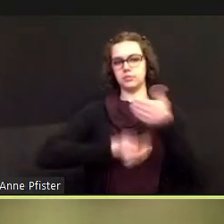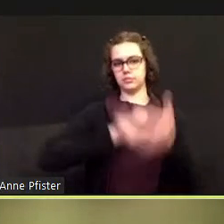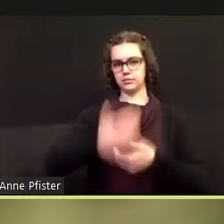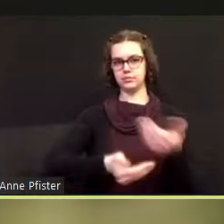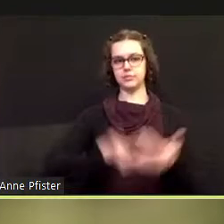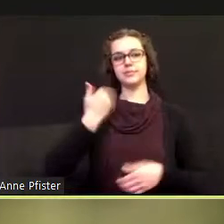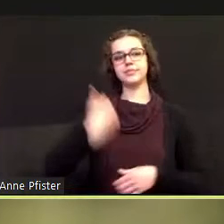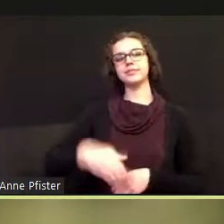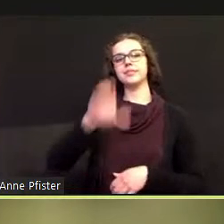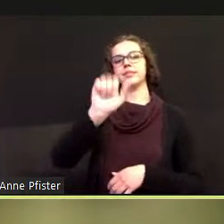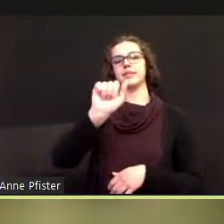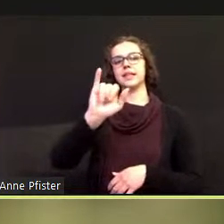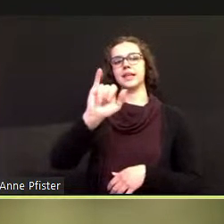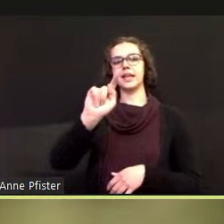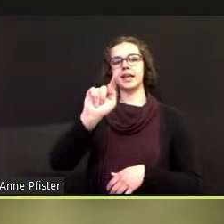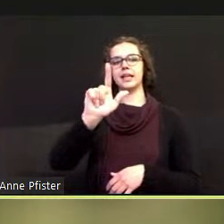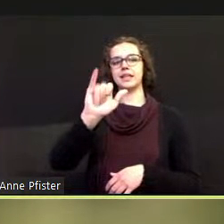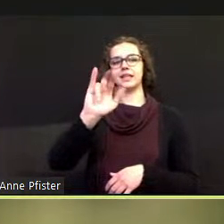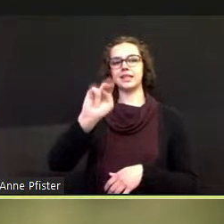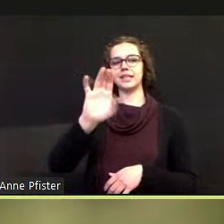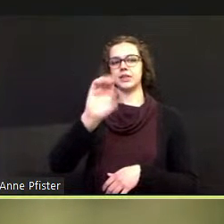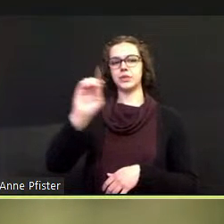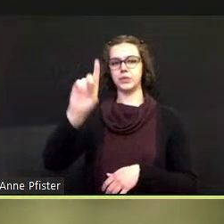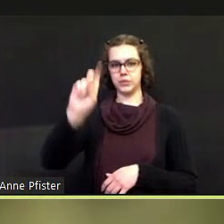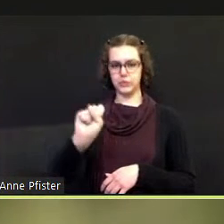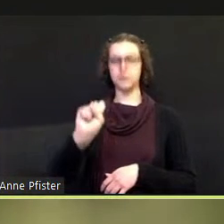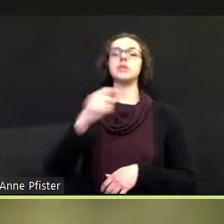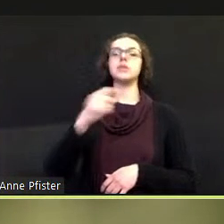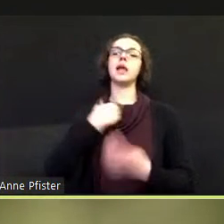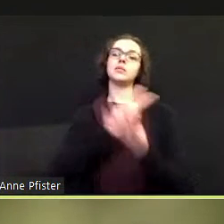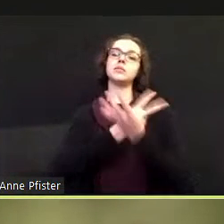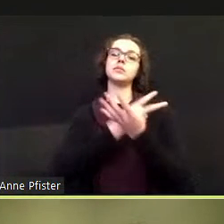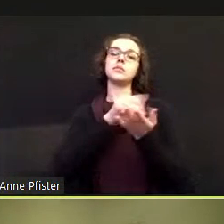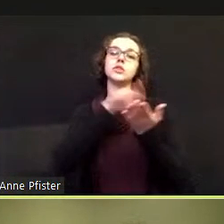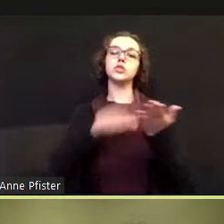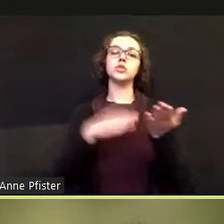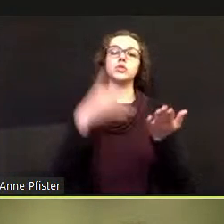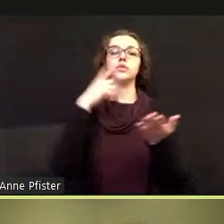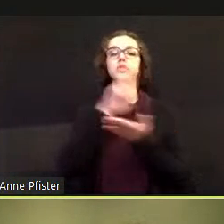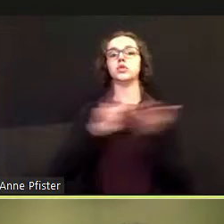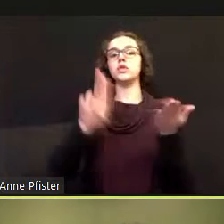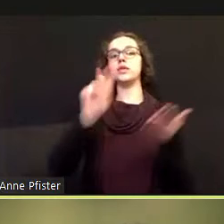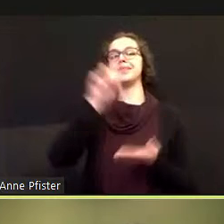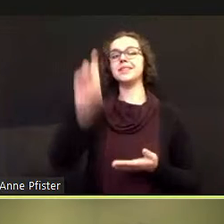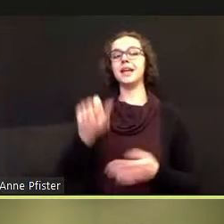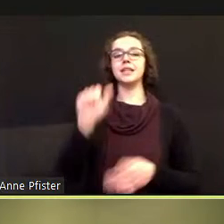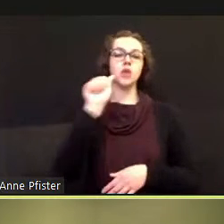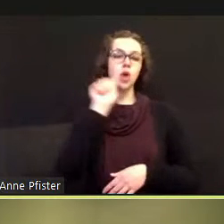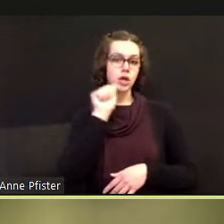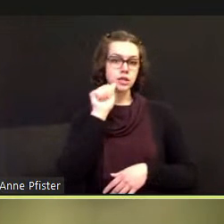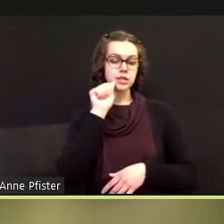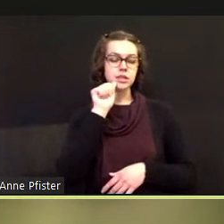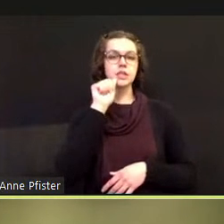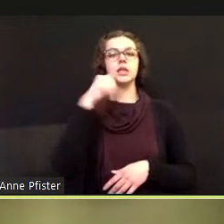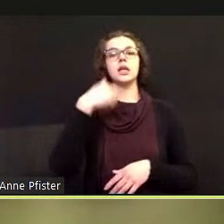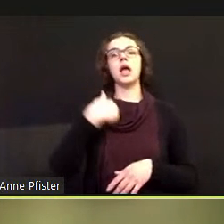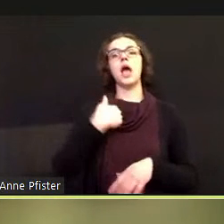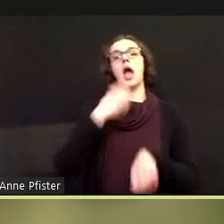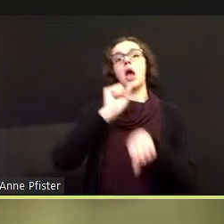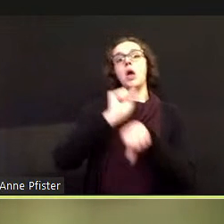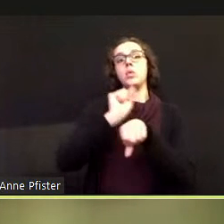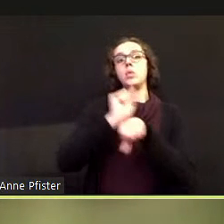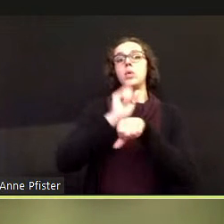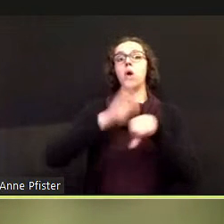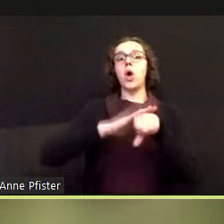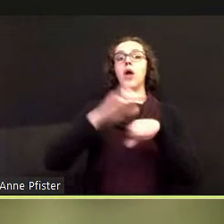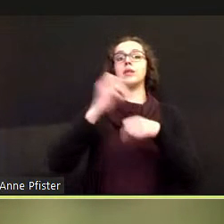is Caitlin Coons. I'm a graduate student at University of Texas at Austin. I work on signed languages in the